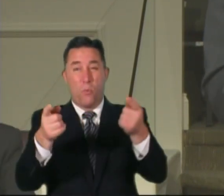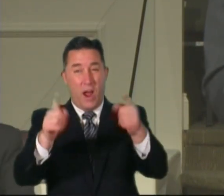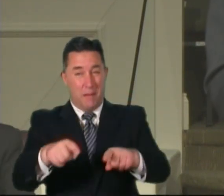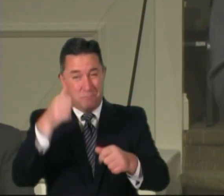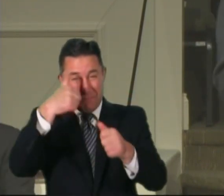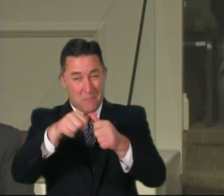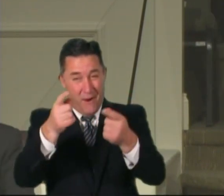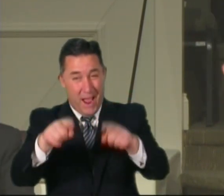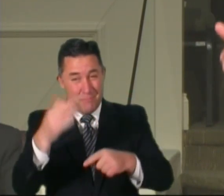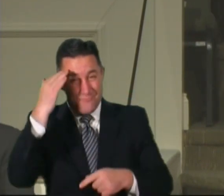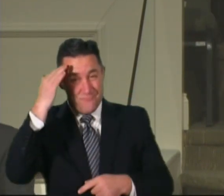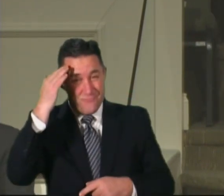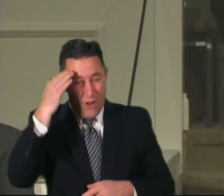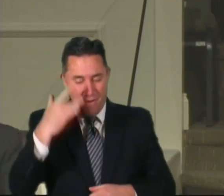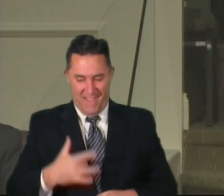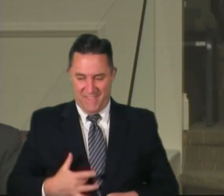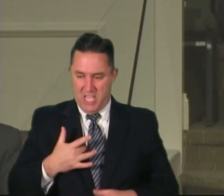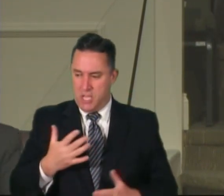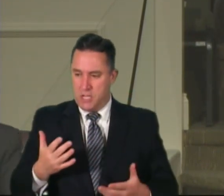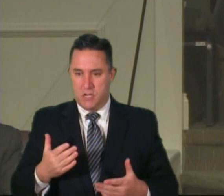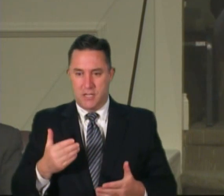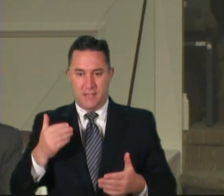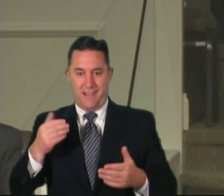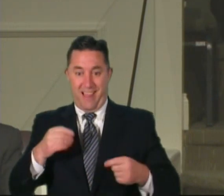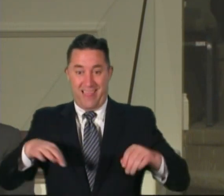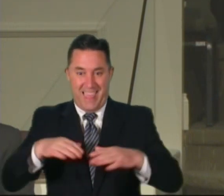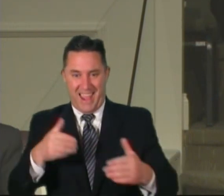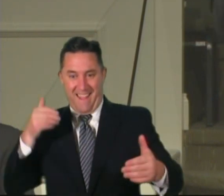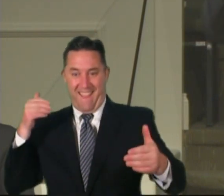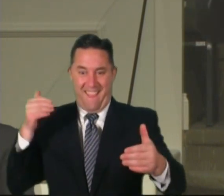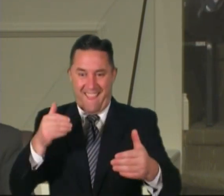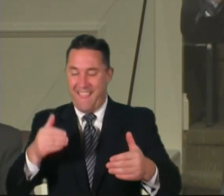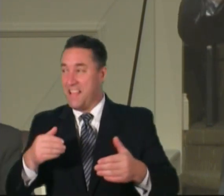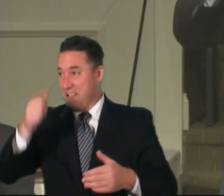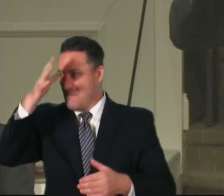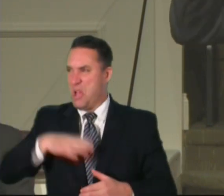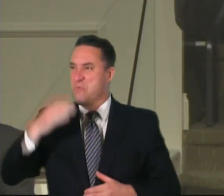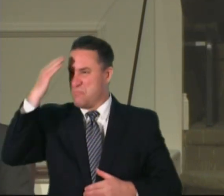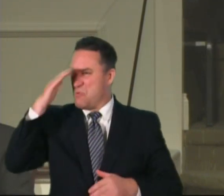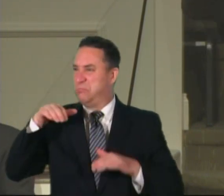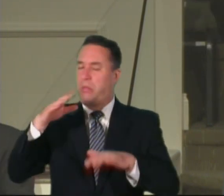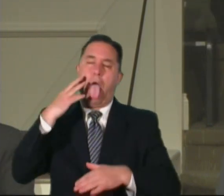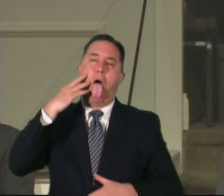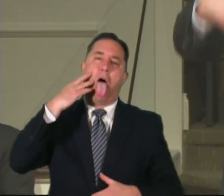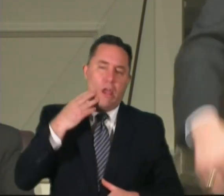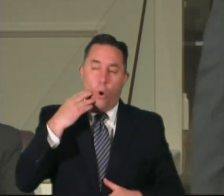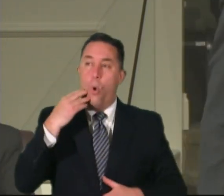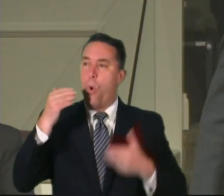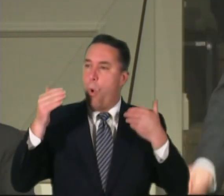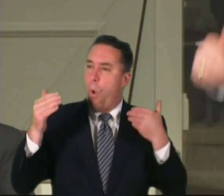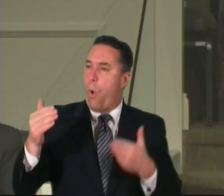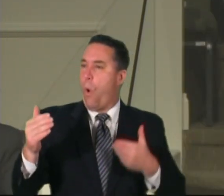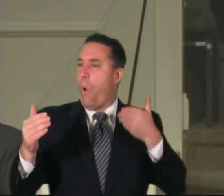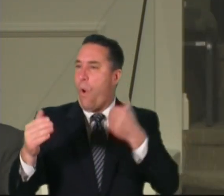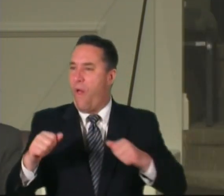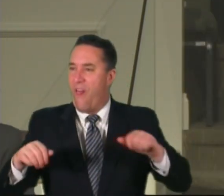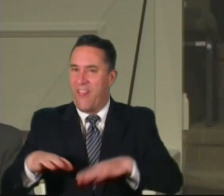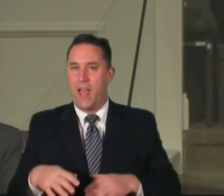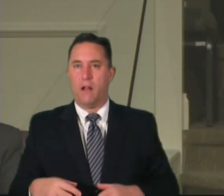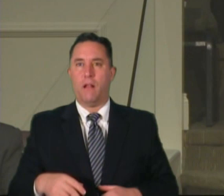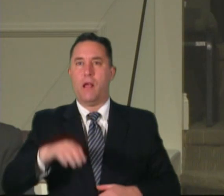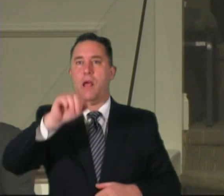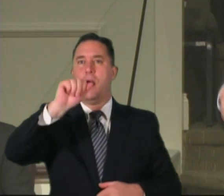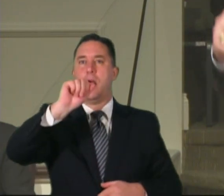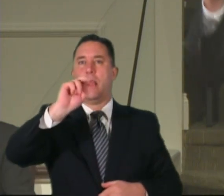happened? They felt like they got near to land, and the sailors who understood the sea perceived, we're getting close to land. They dropped down